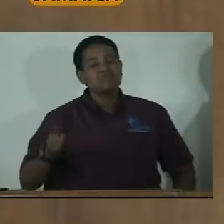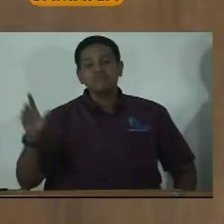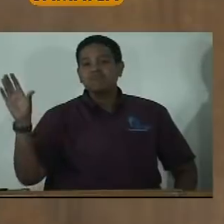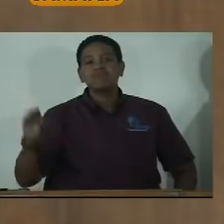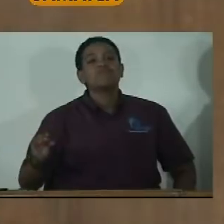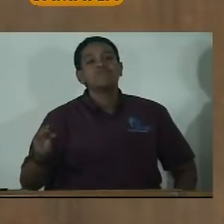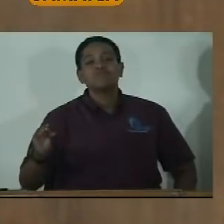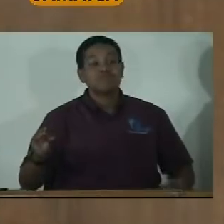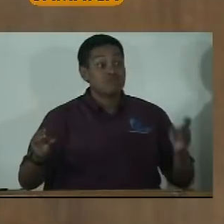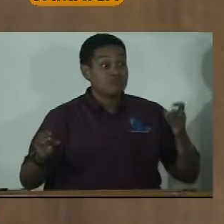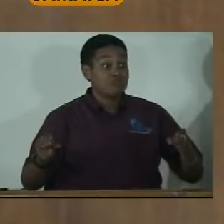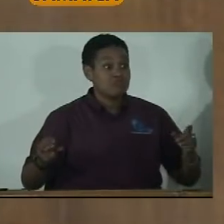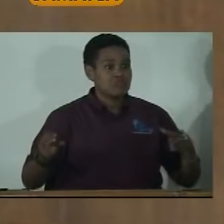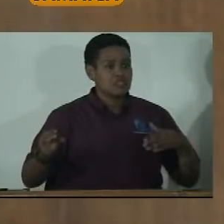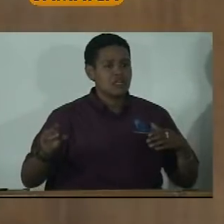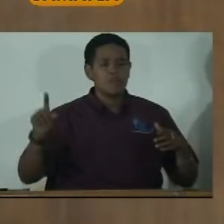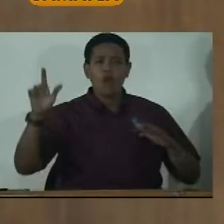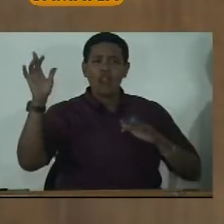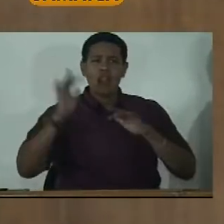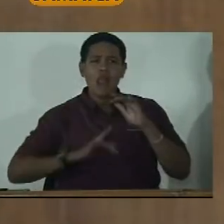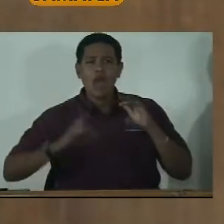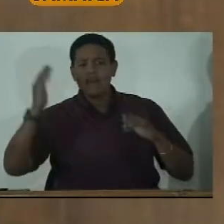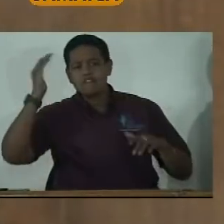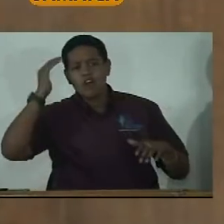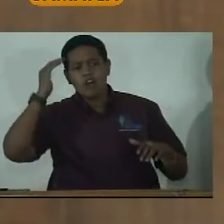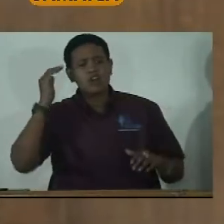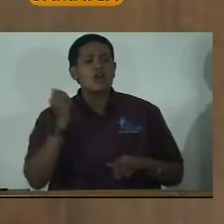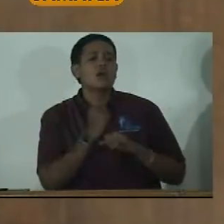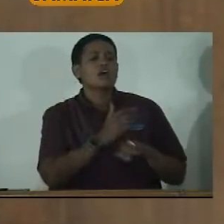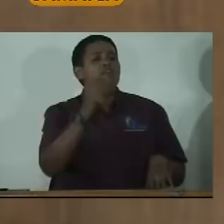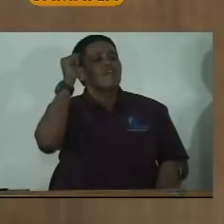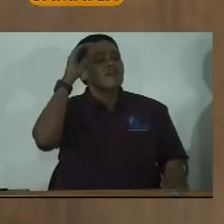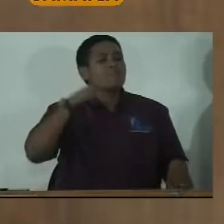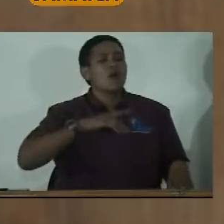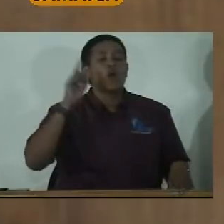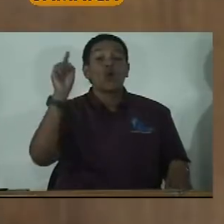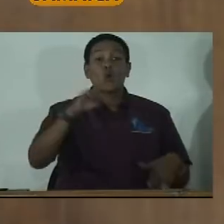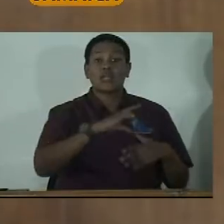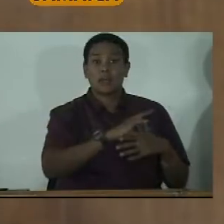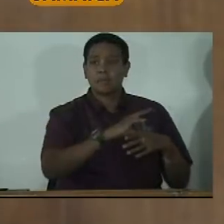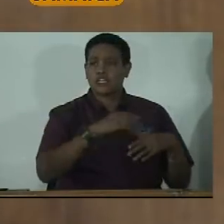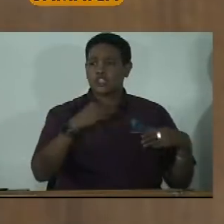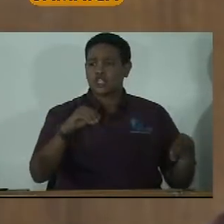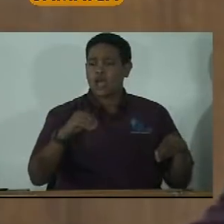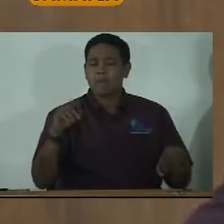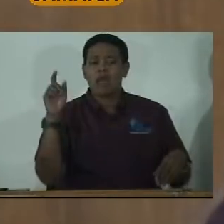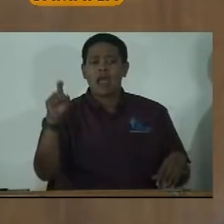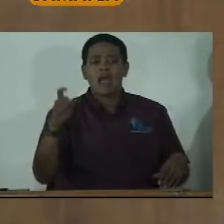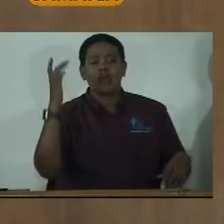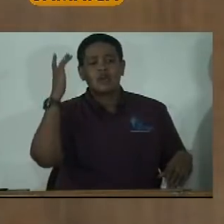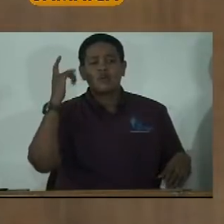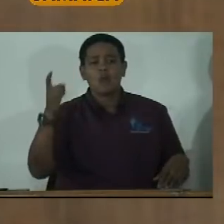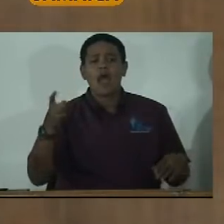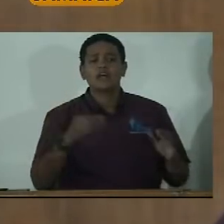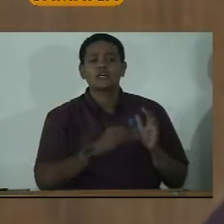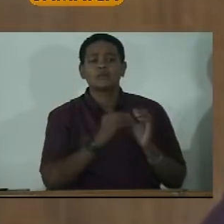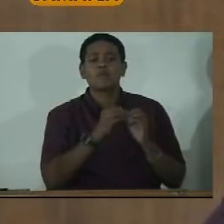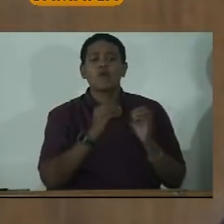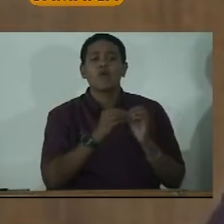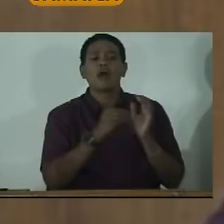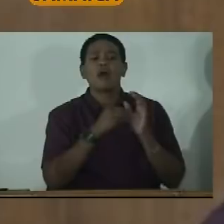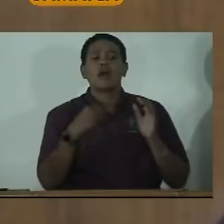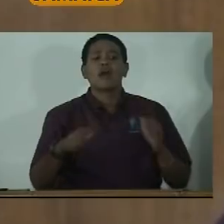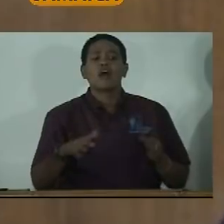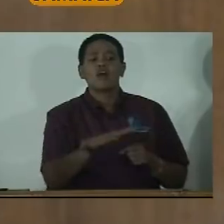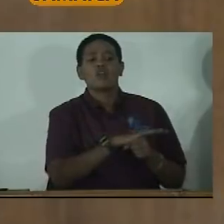But the lack of knowledge has caused for a man to go to the meat shop and ask why it is that